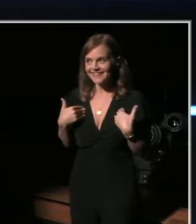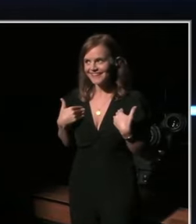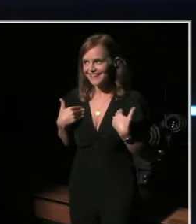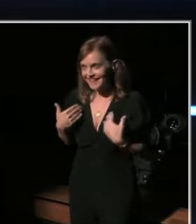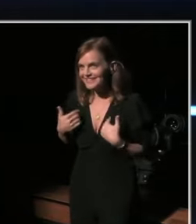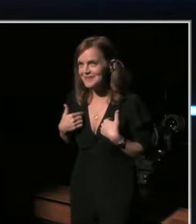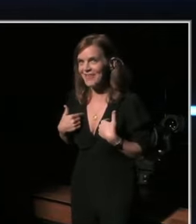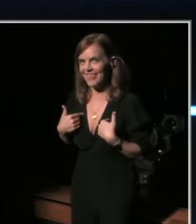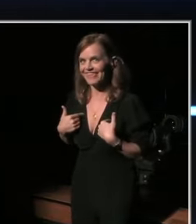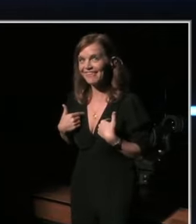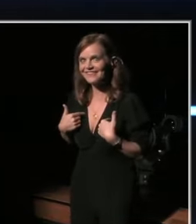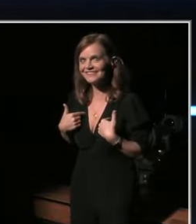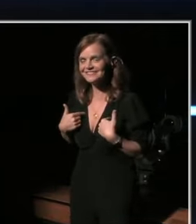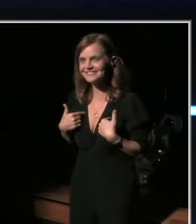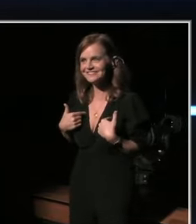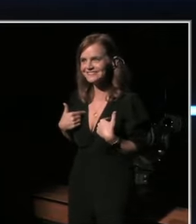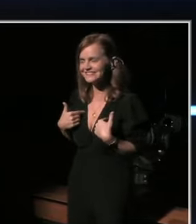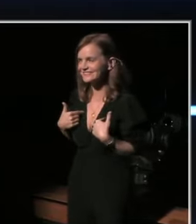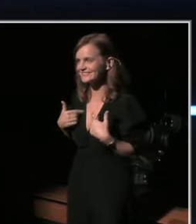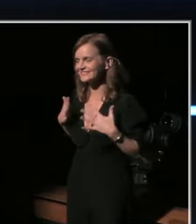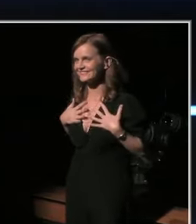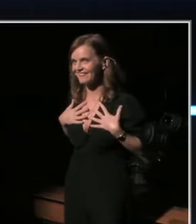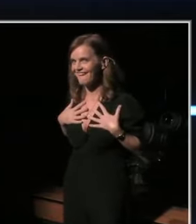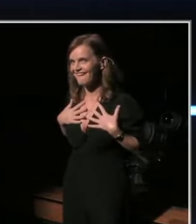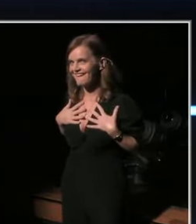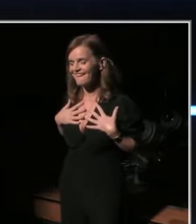Is it me?